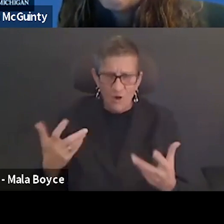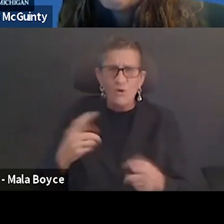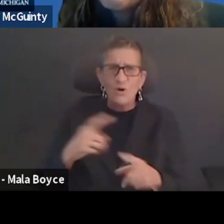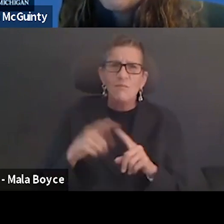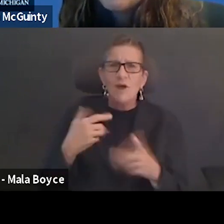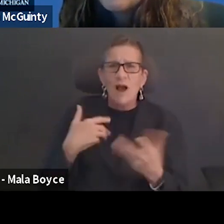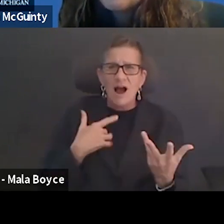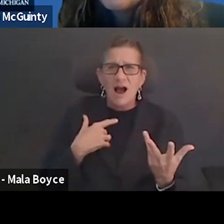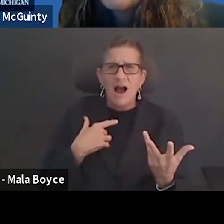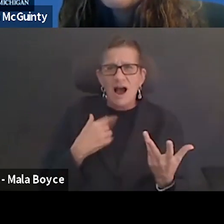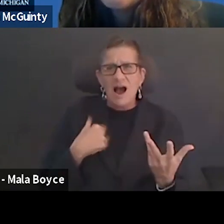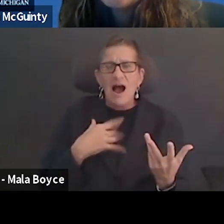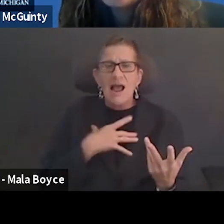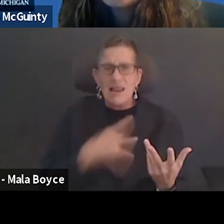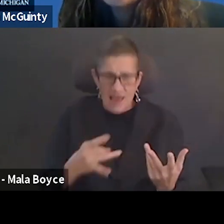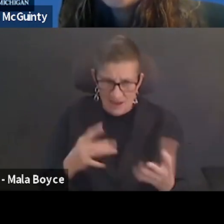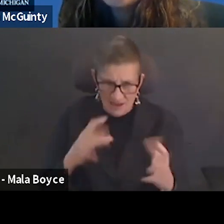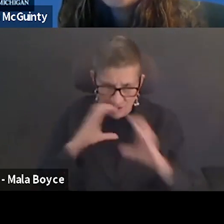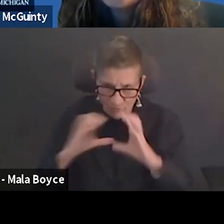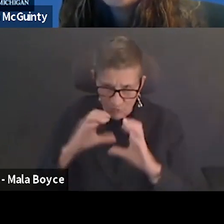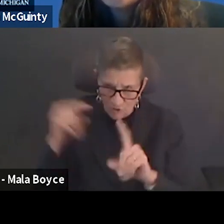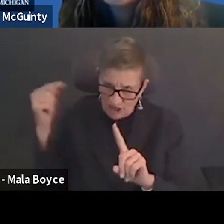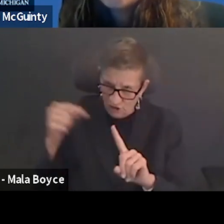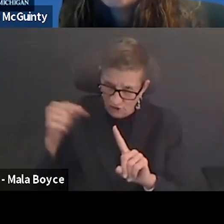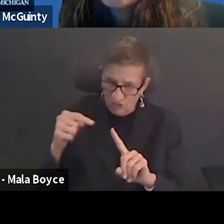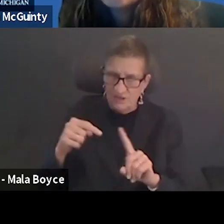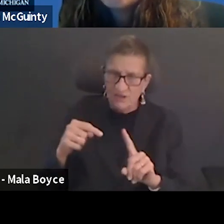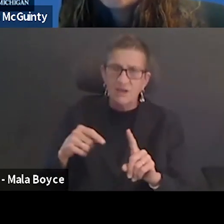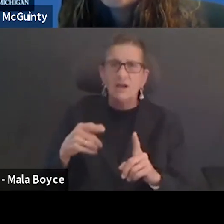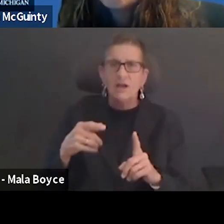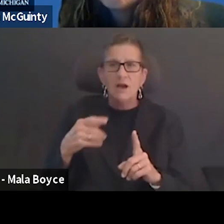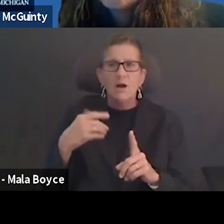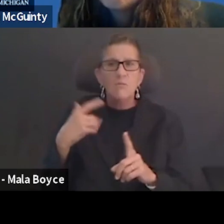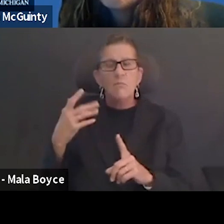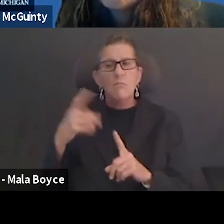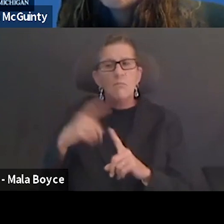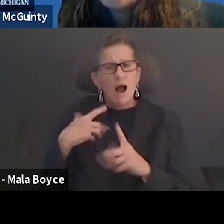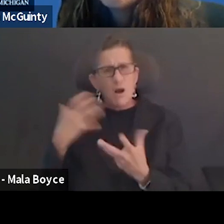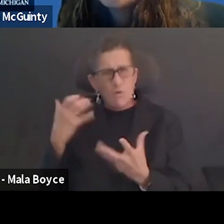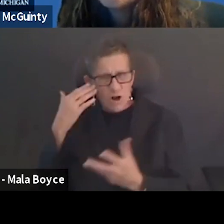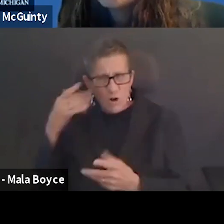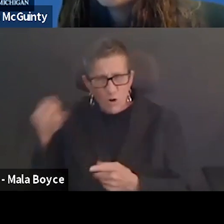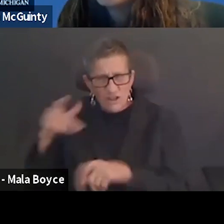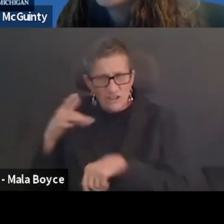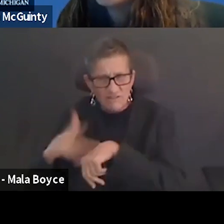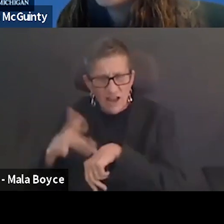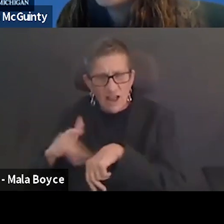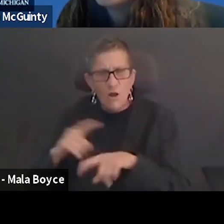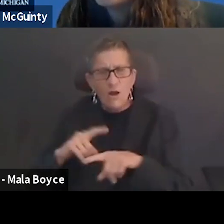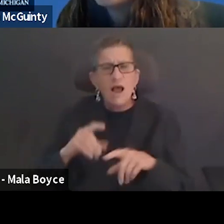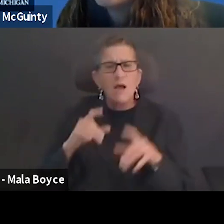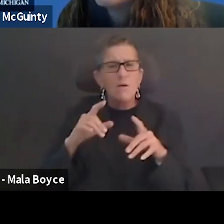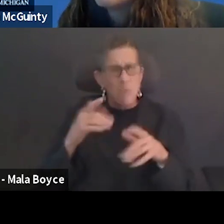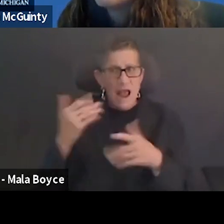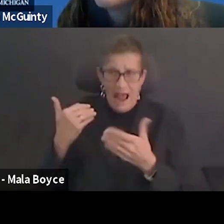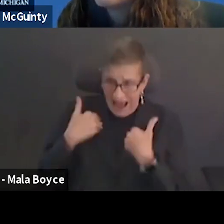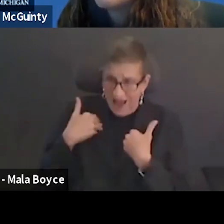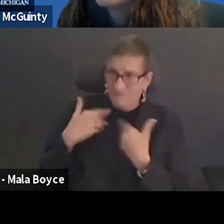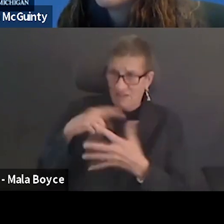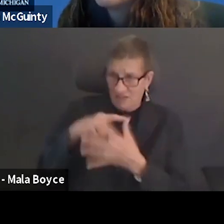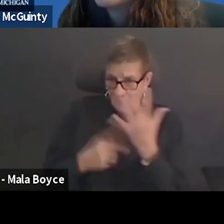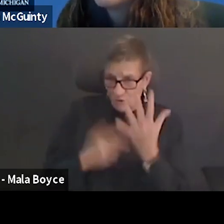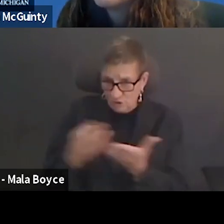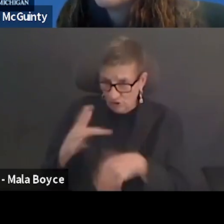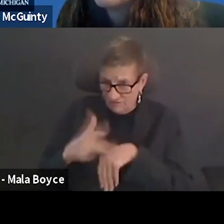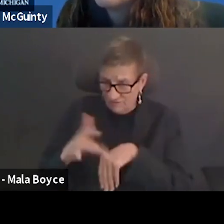the communication and just not only knowing that it's available, but there's no shame in making that first